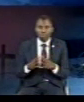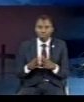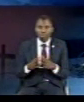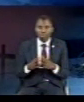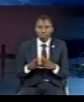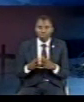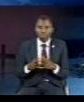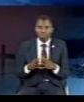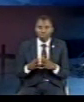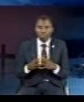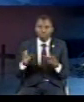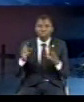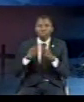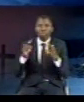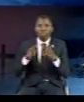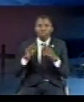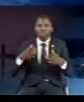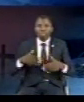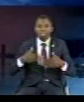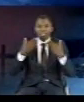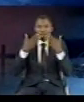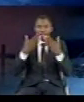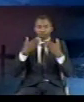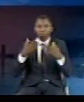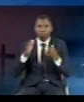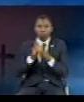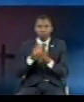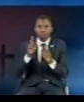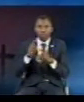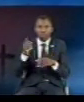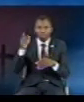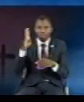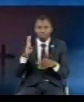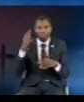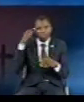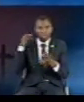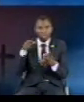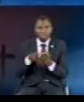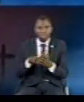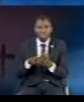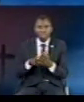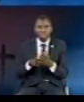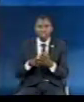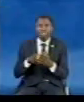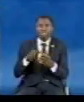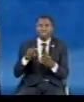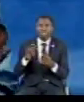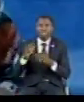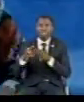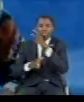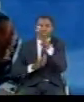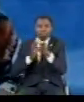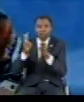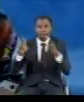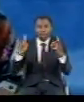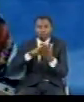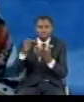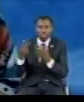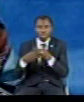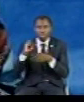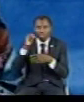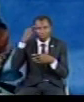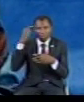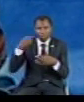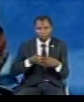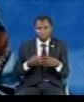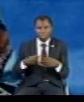Honestly, I'm very grateful to God because it's like this global crusade is for me. I've had a swollen